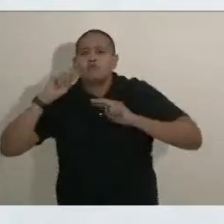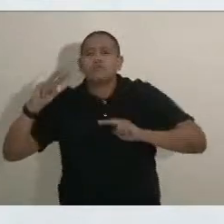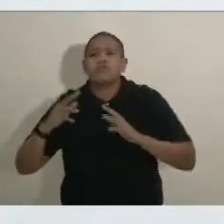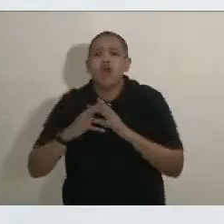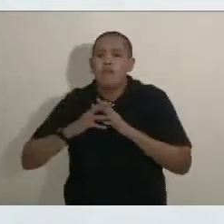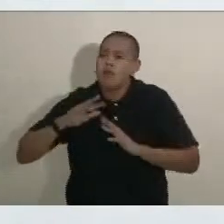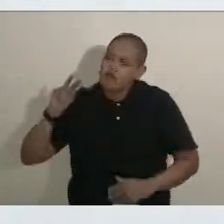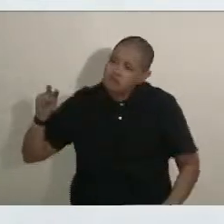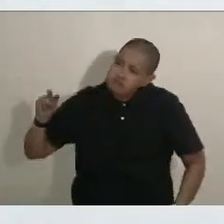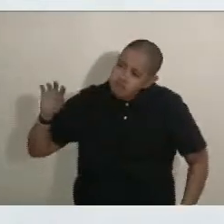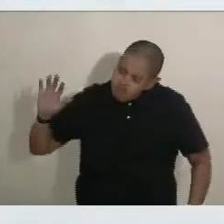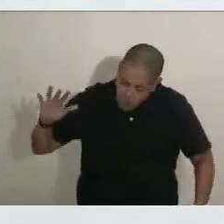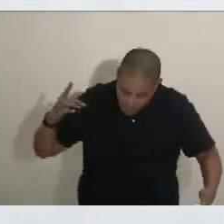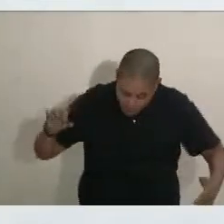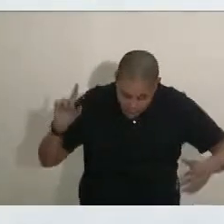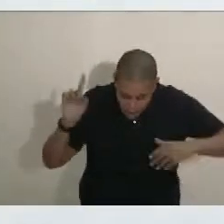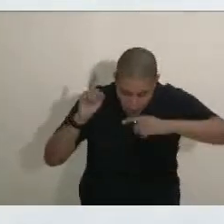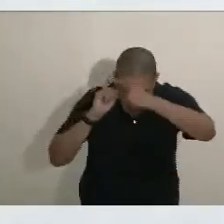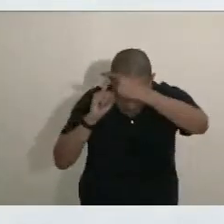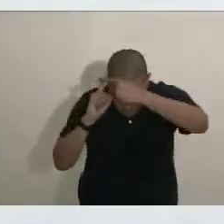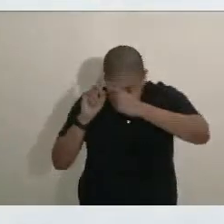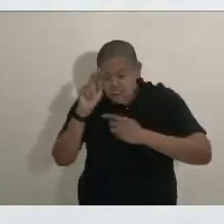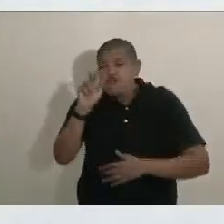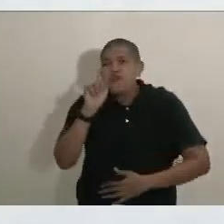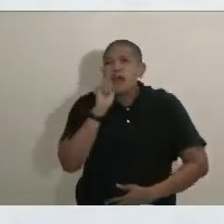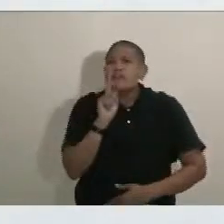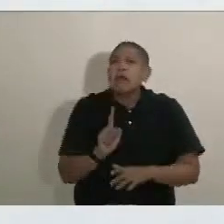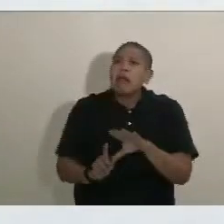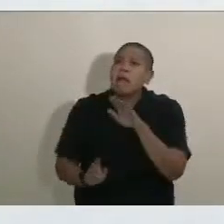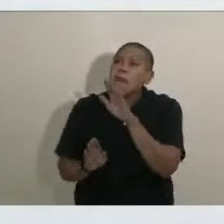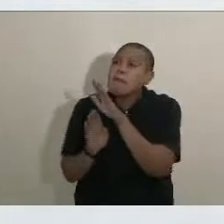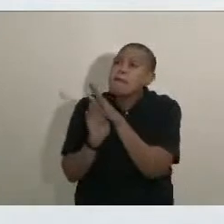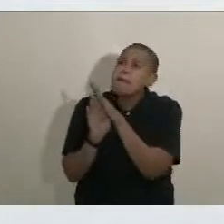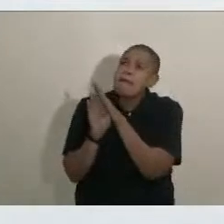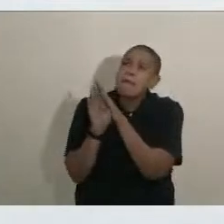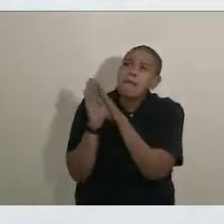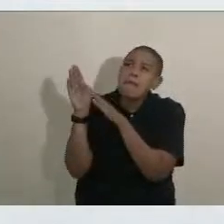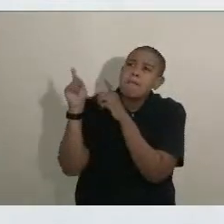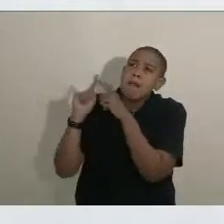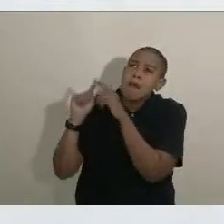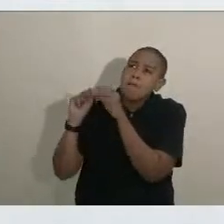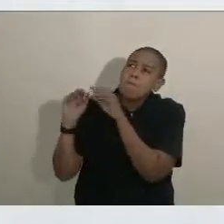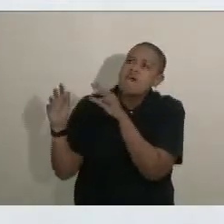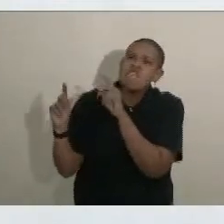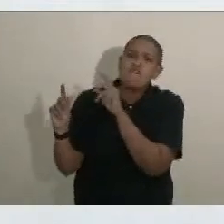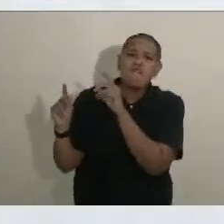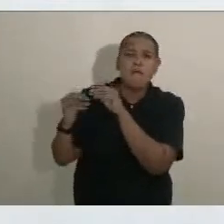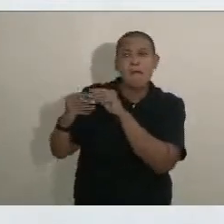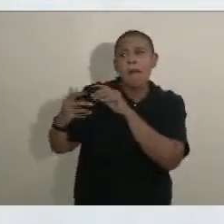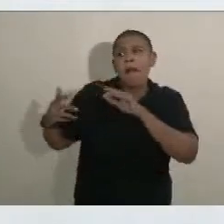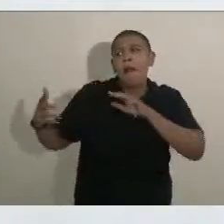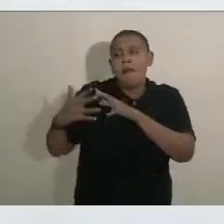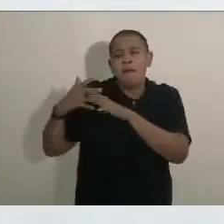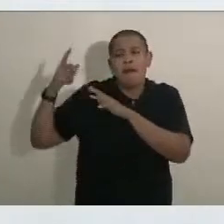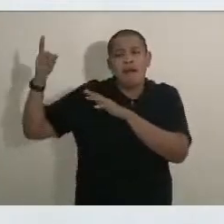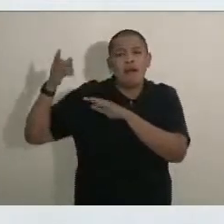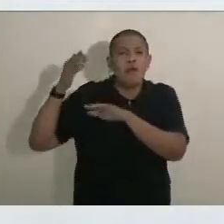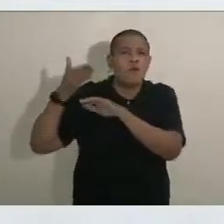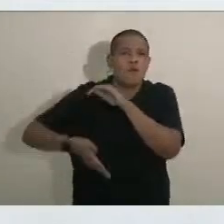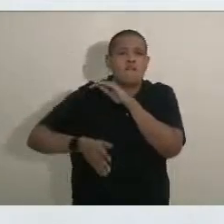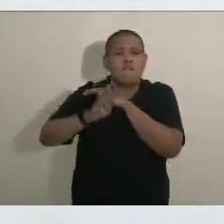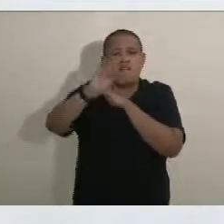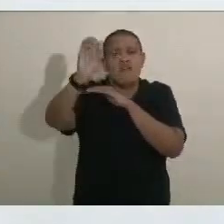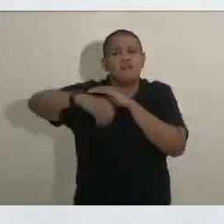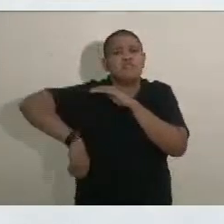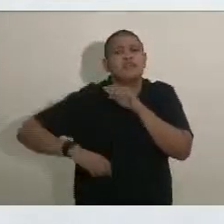US, where positivity rate is growing, certainly in the last week, at a fairly rapid pace, over 40%,